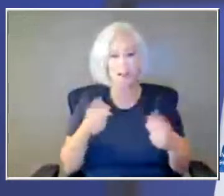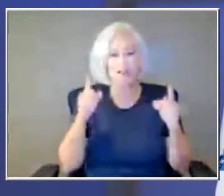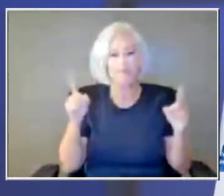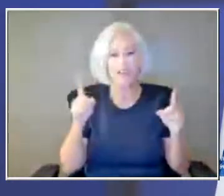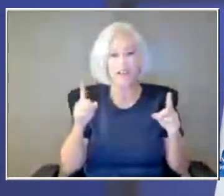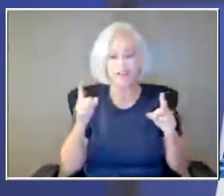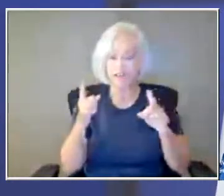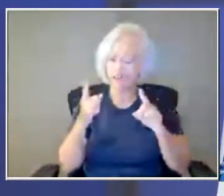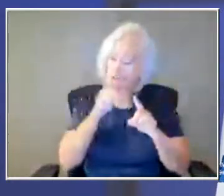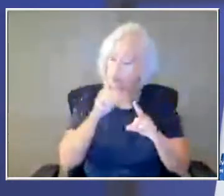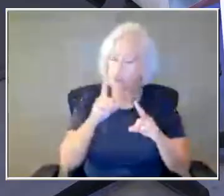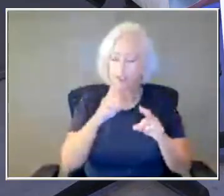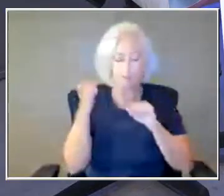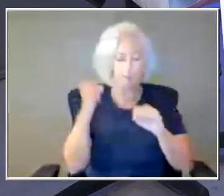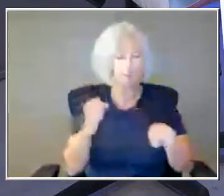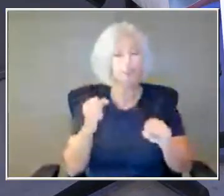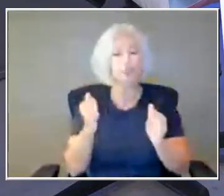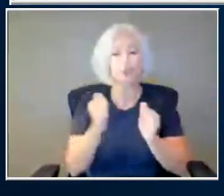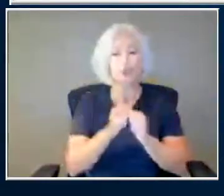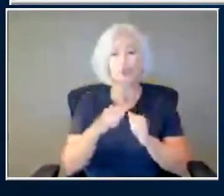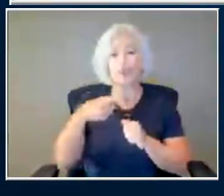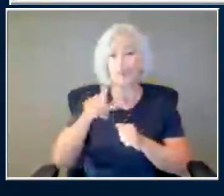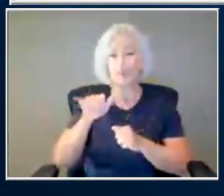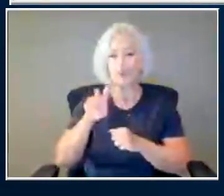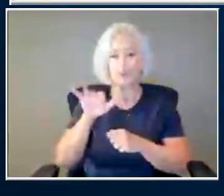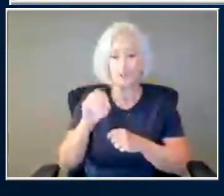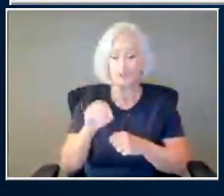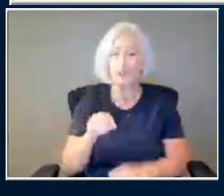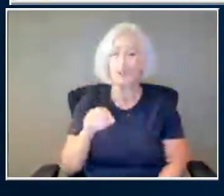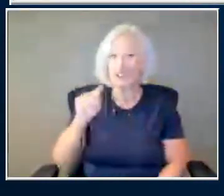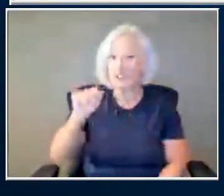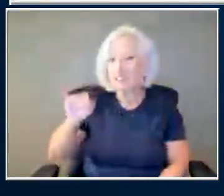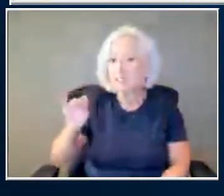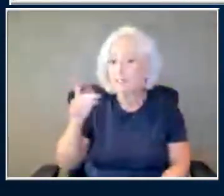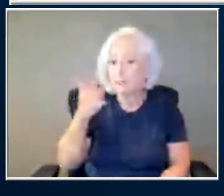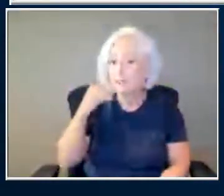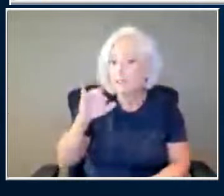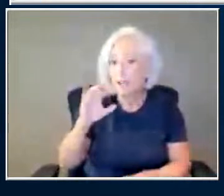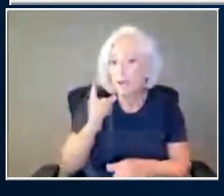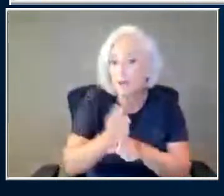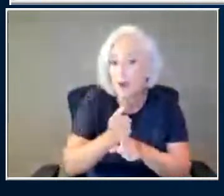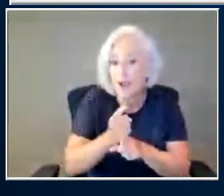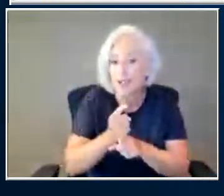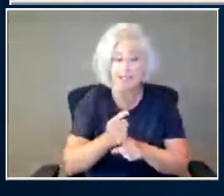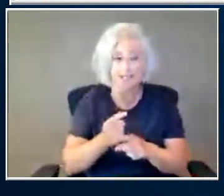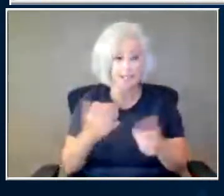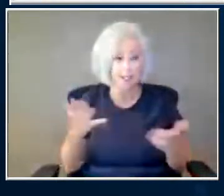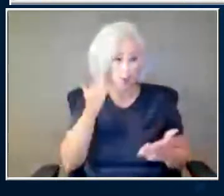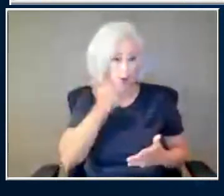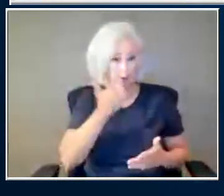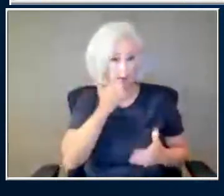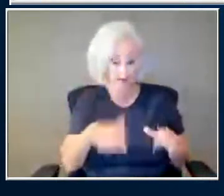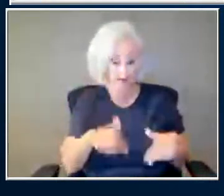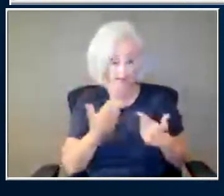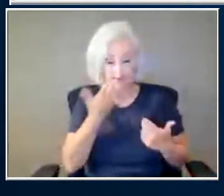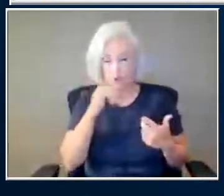of circumstances. All right, Tim, does that sound about right? How are you feeling? What's day-to-day like for you?